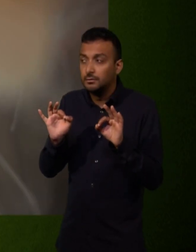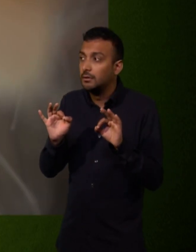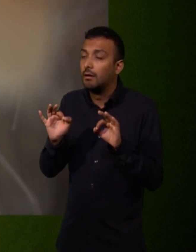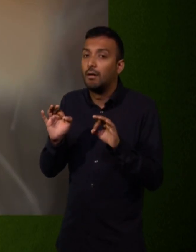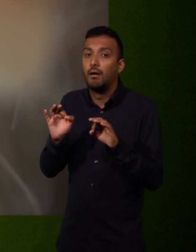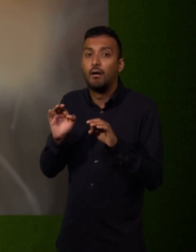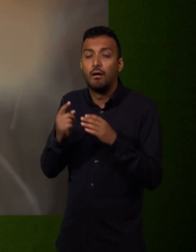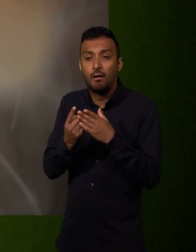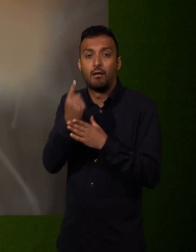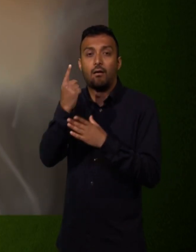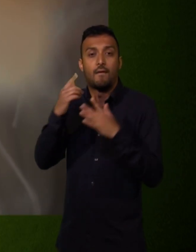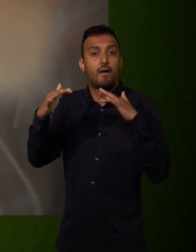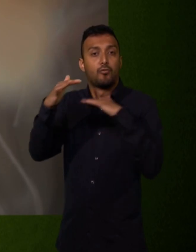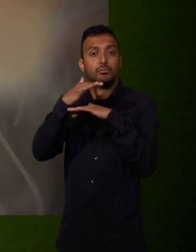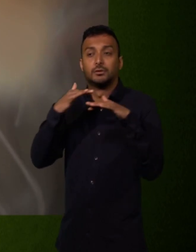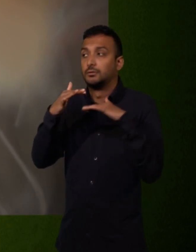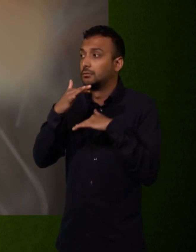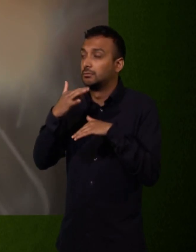of food.